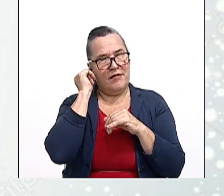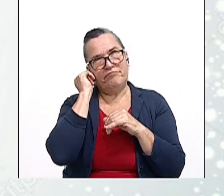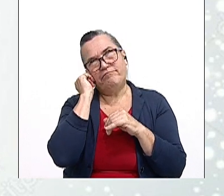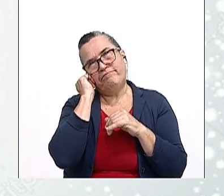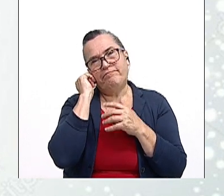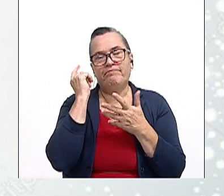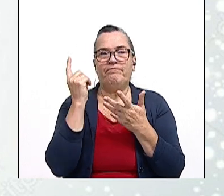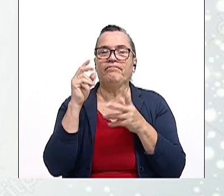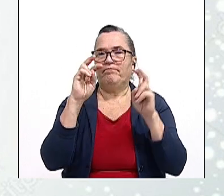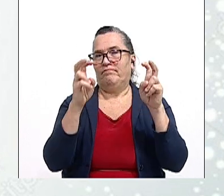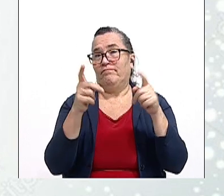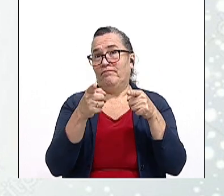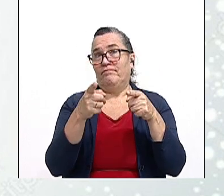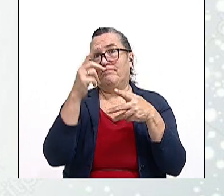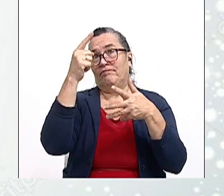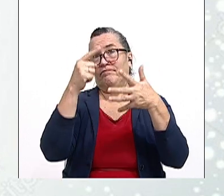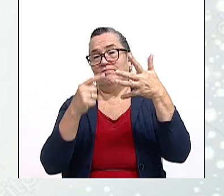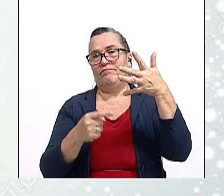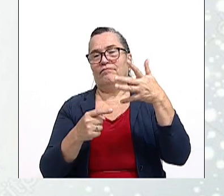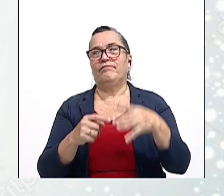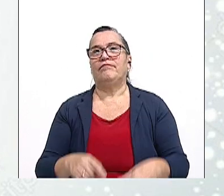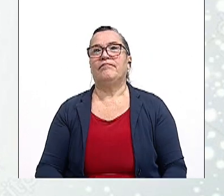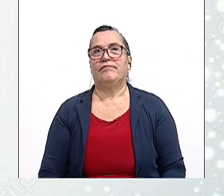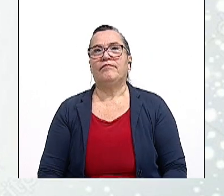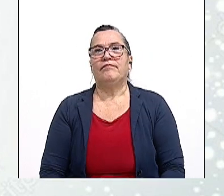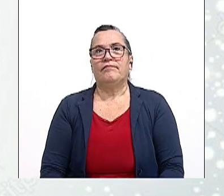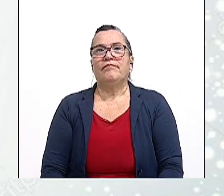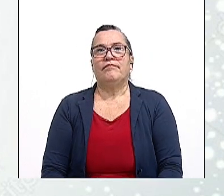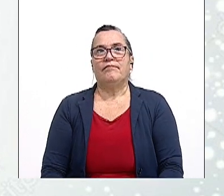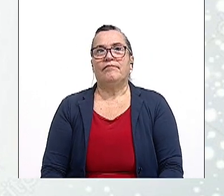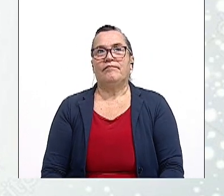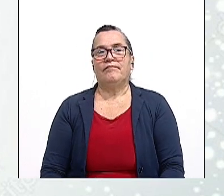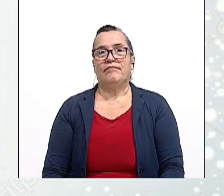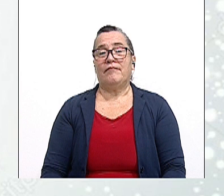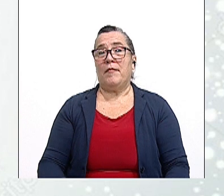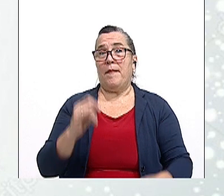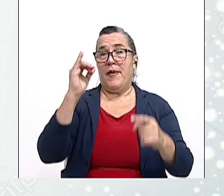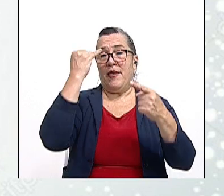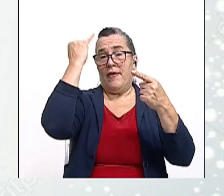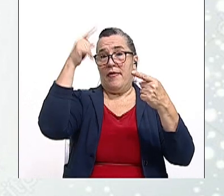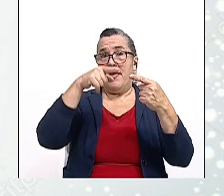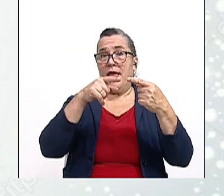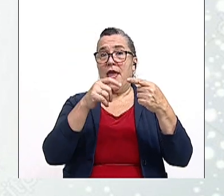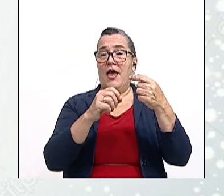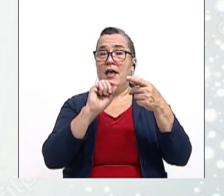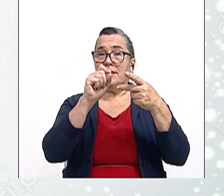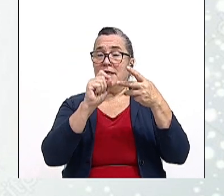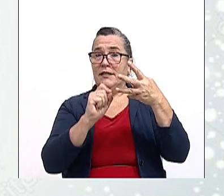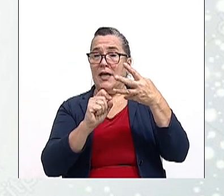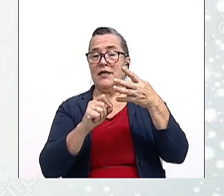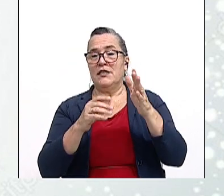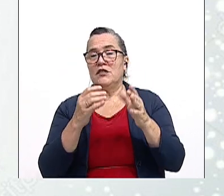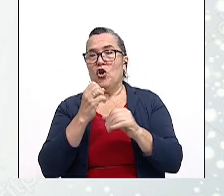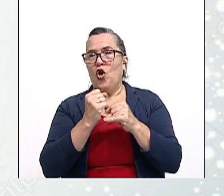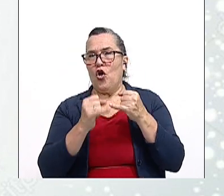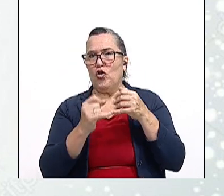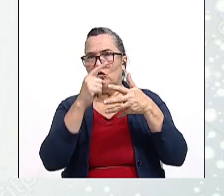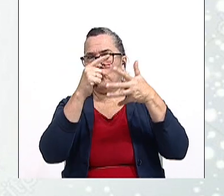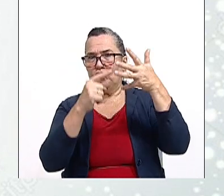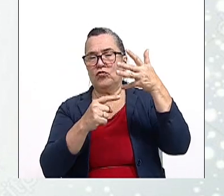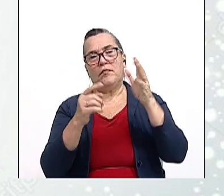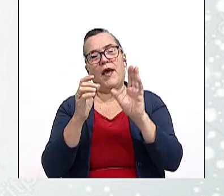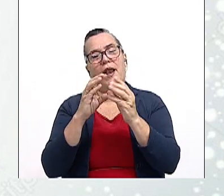same topic, right? They have the main idea, the supporting details, and the conclusions to make